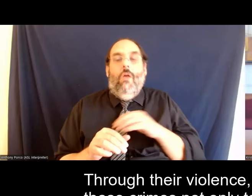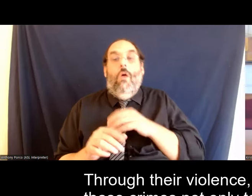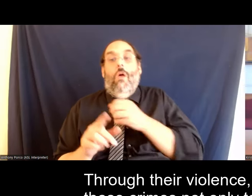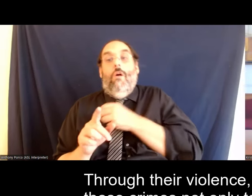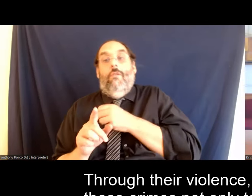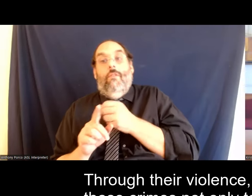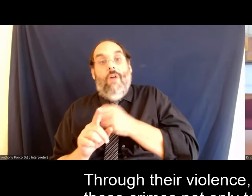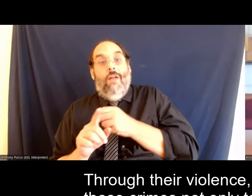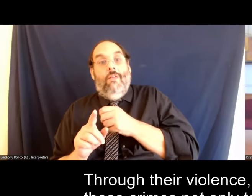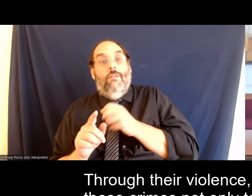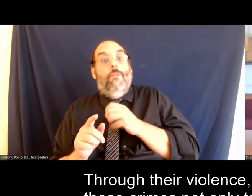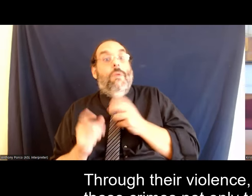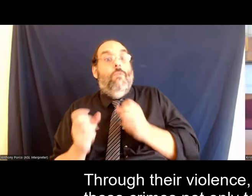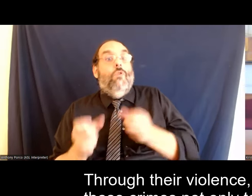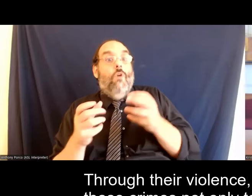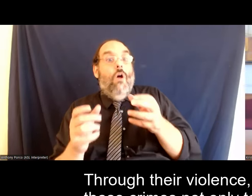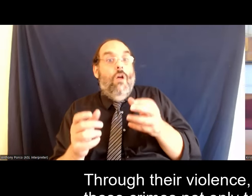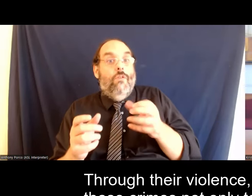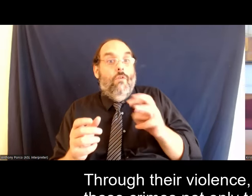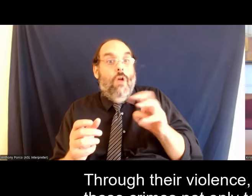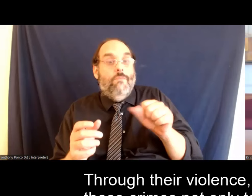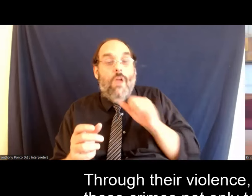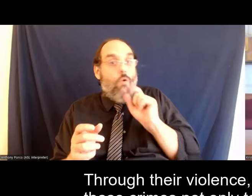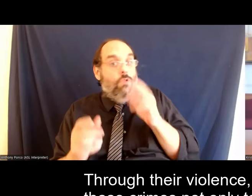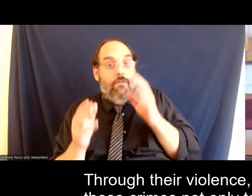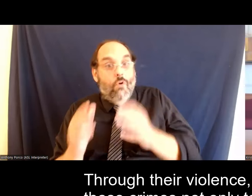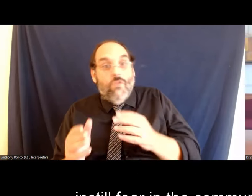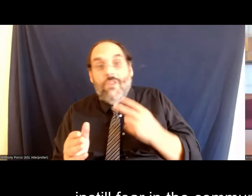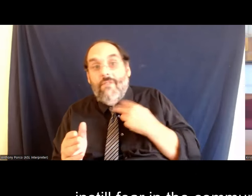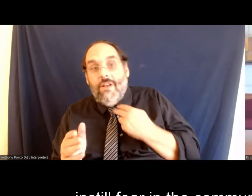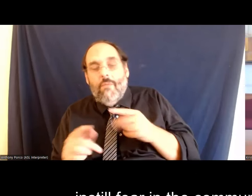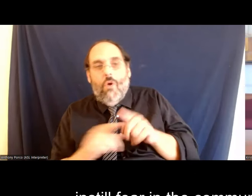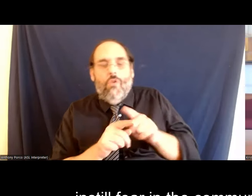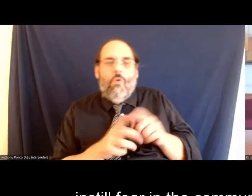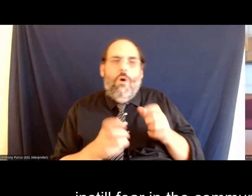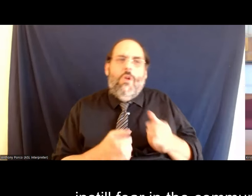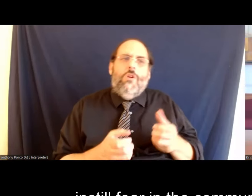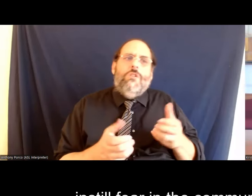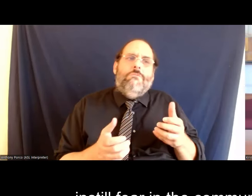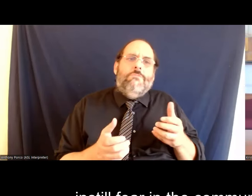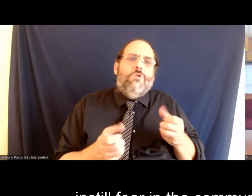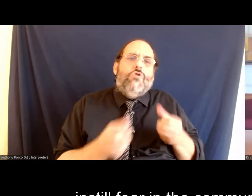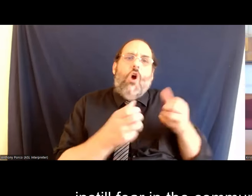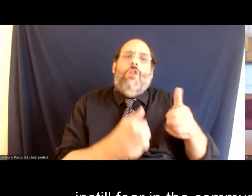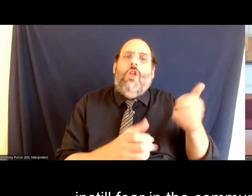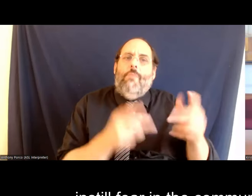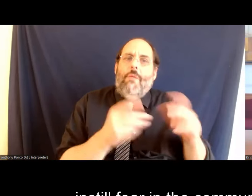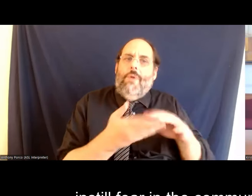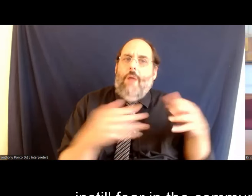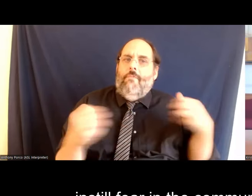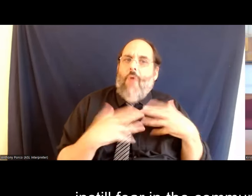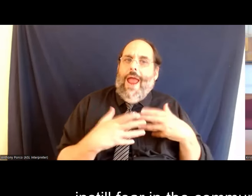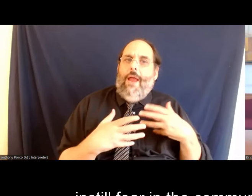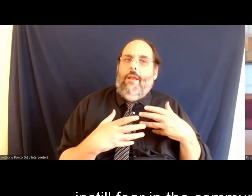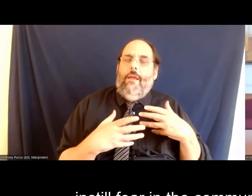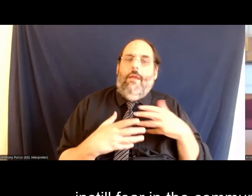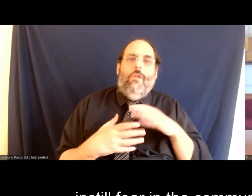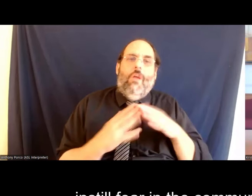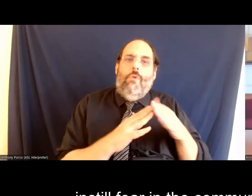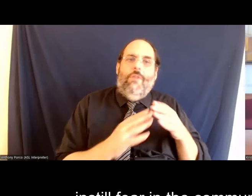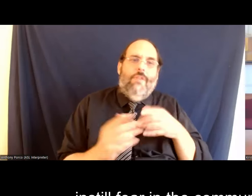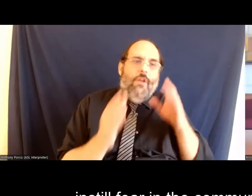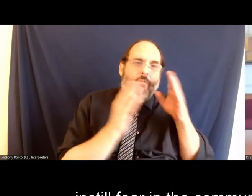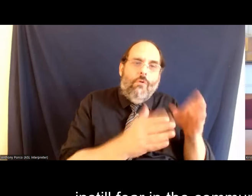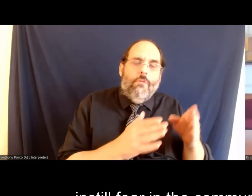of these crimes not only target victims, but also seek to instill fear in the communities they target. But